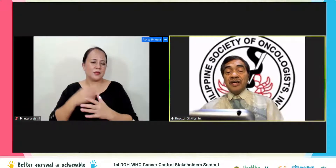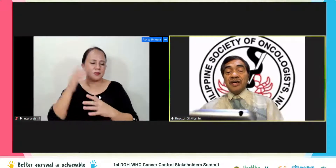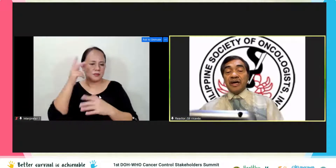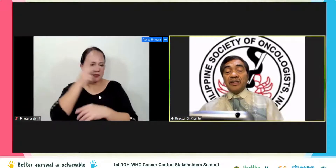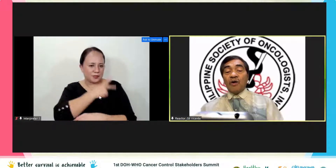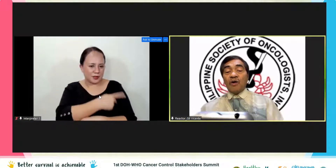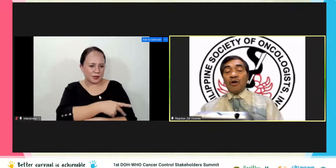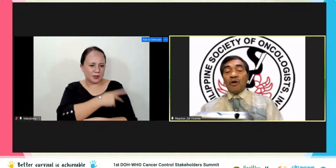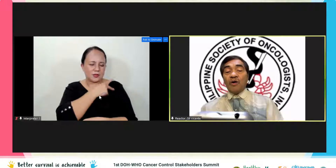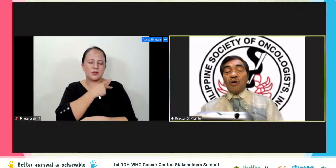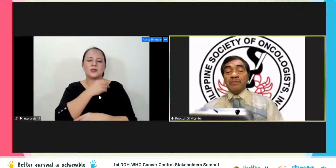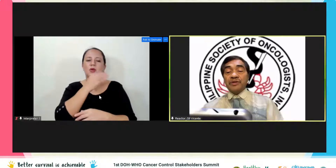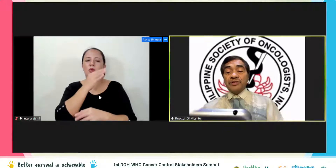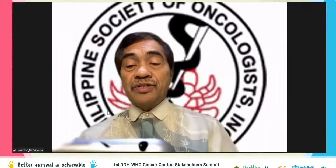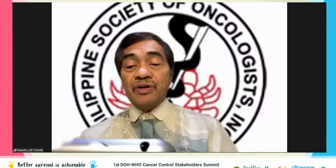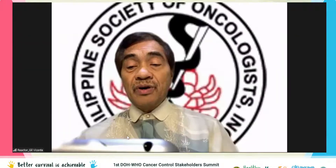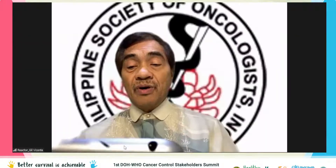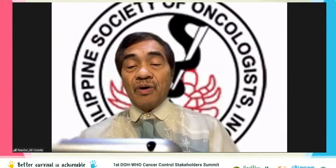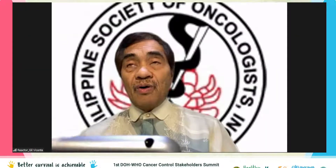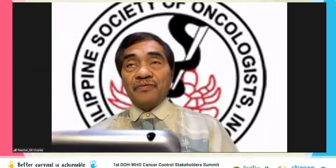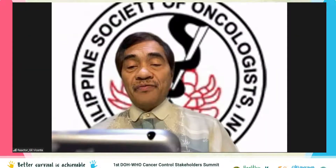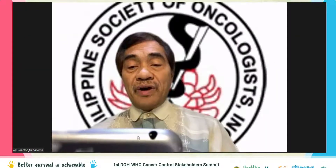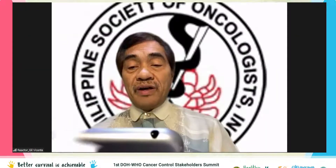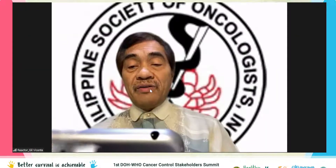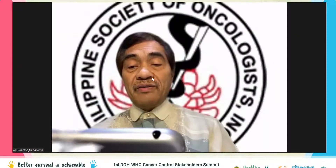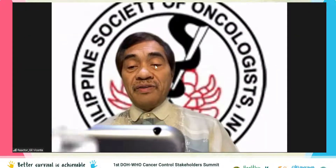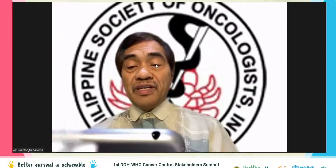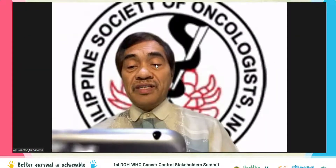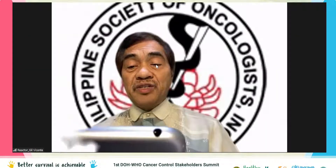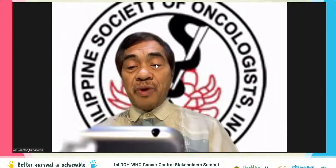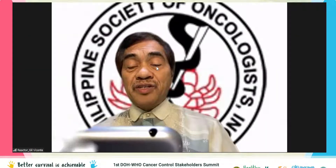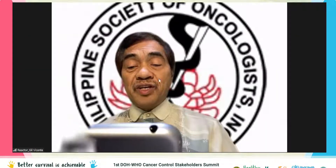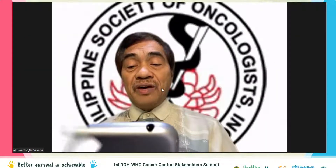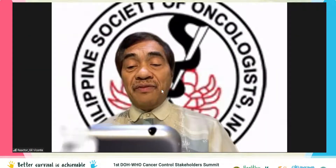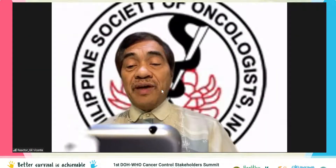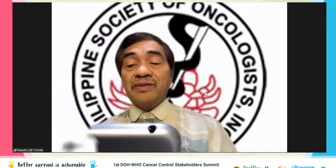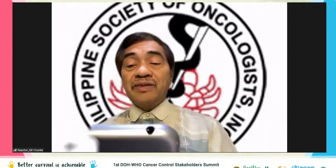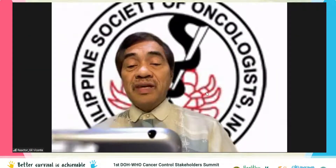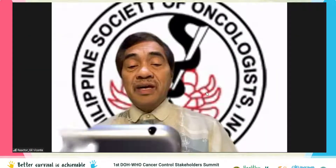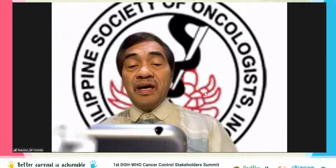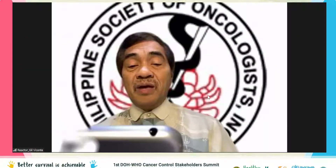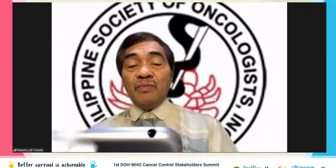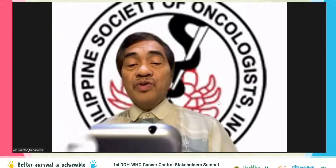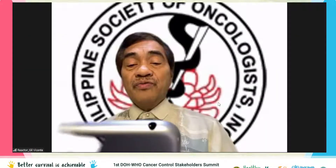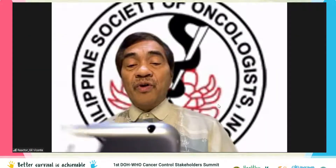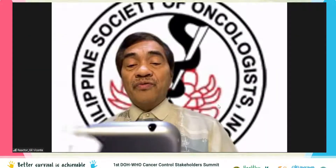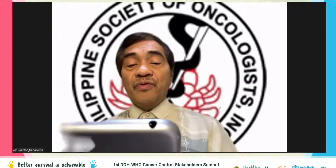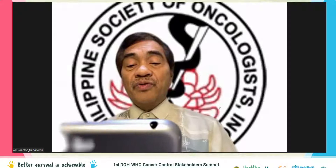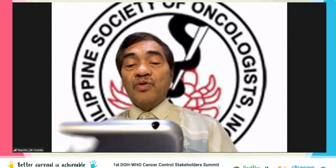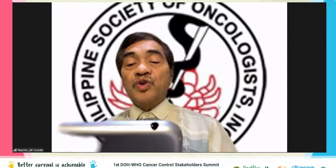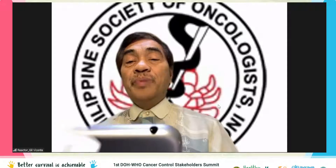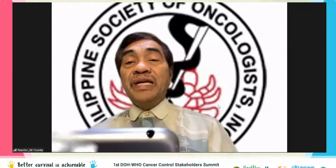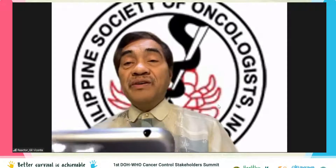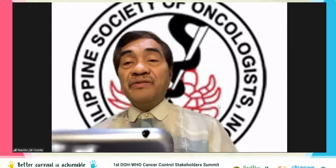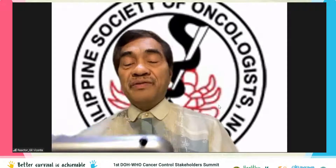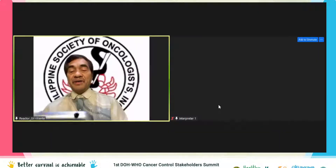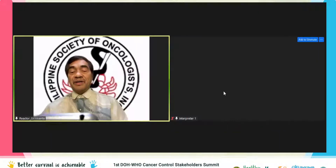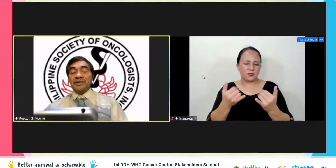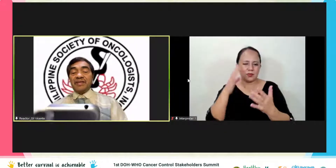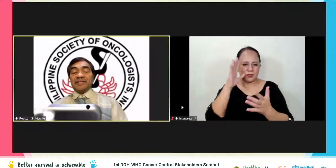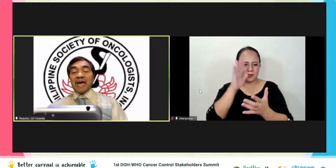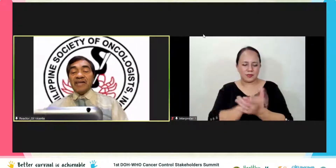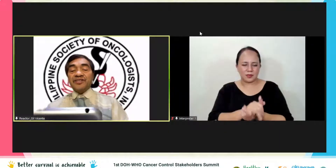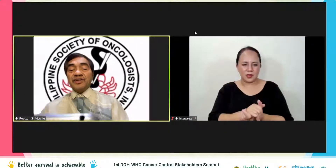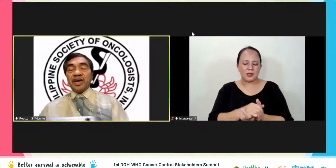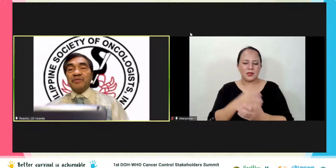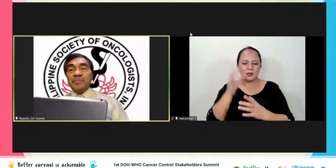patients and officer members of this special event, and most of all for those who believe